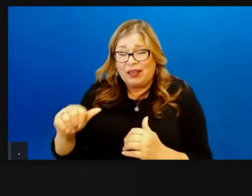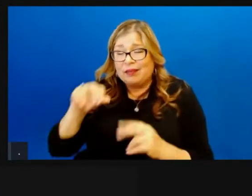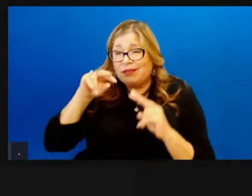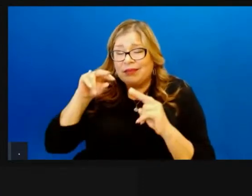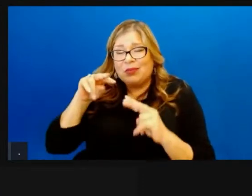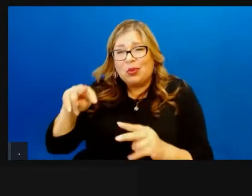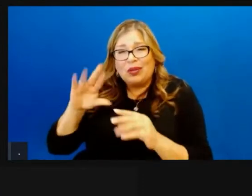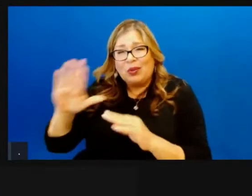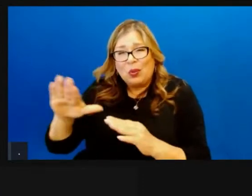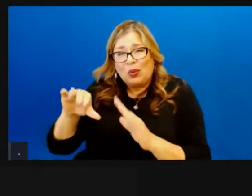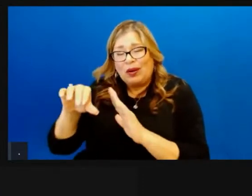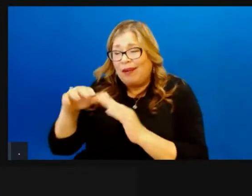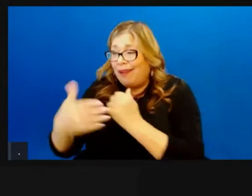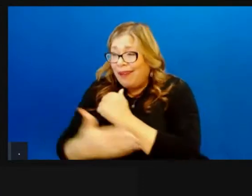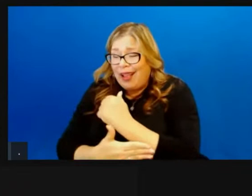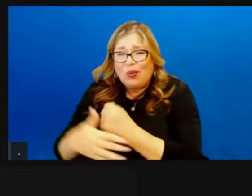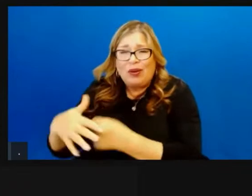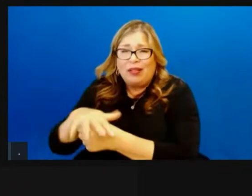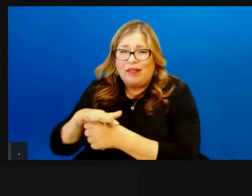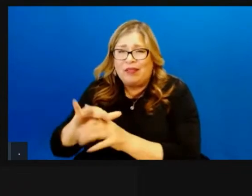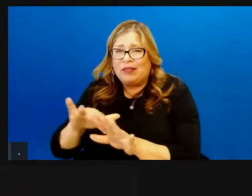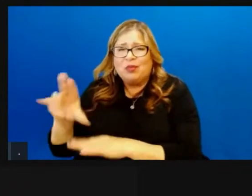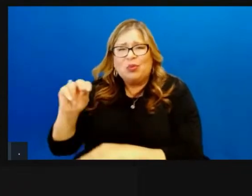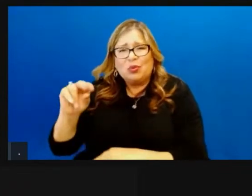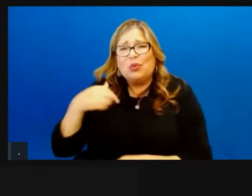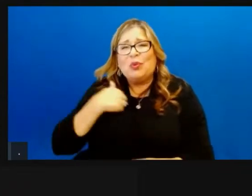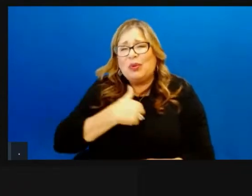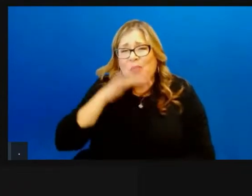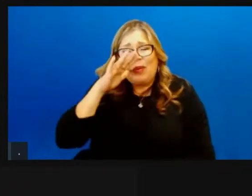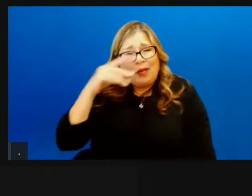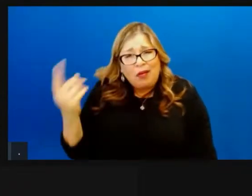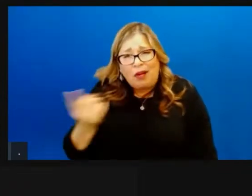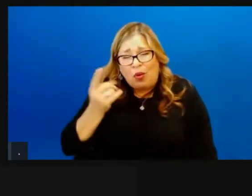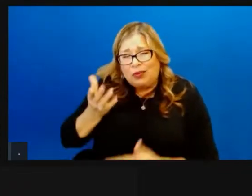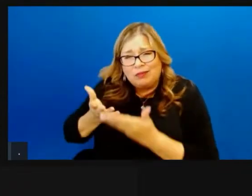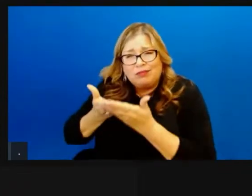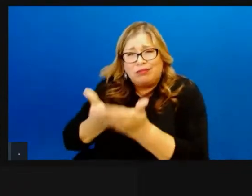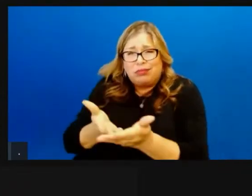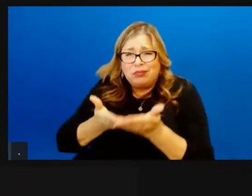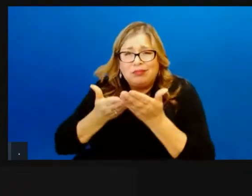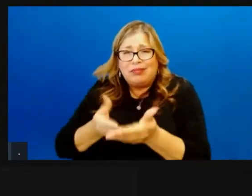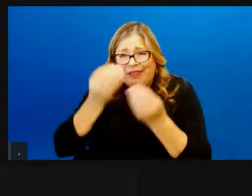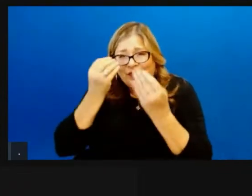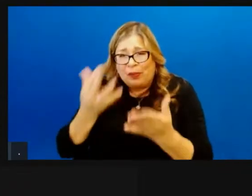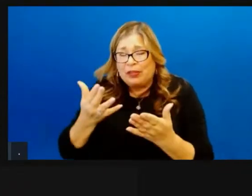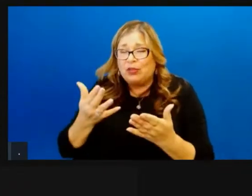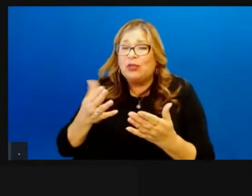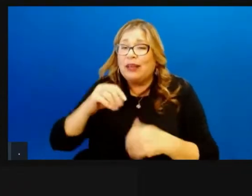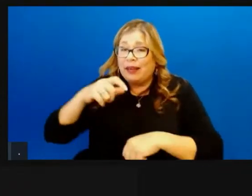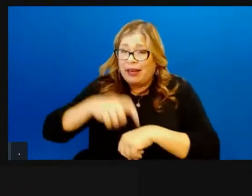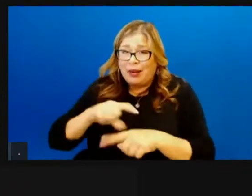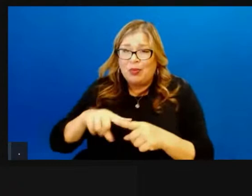information, that will continue to be made available, and time to make that decision is important. So again,